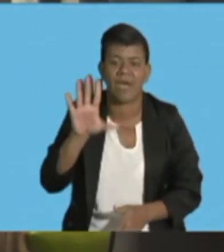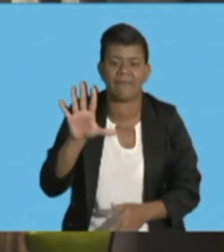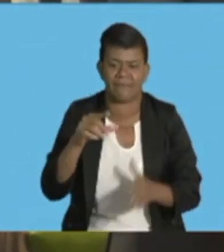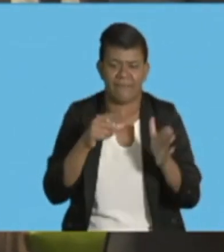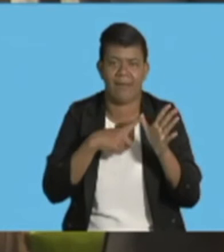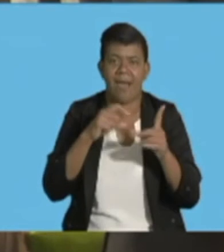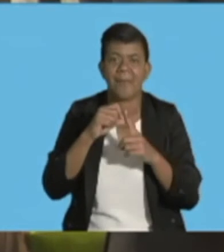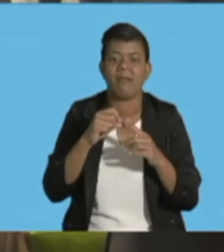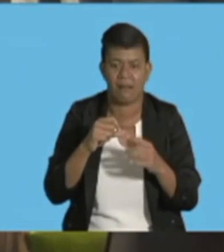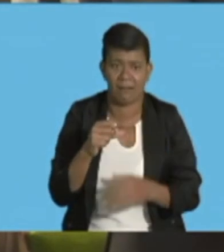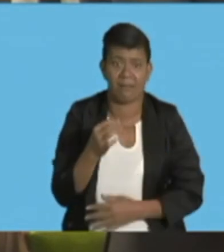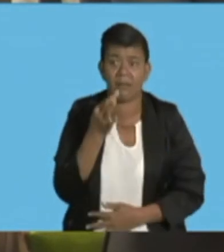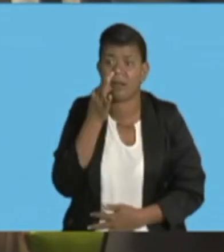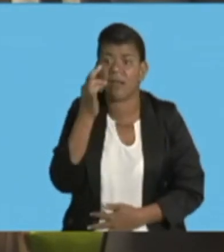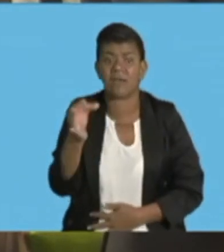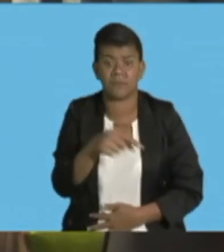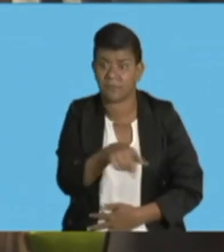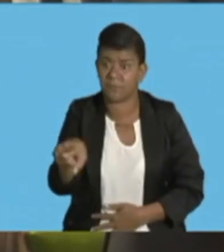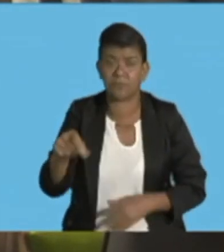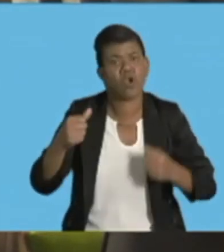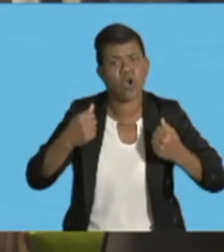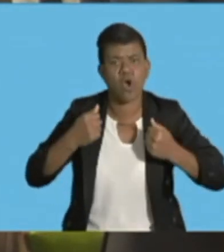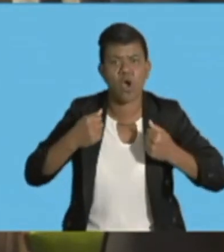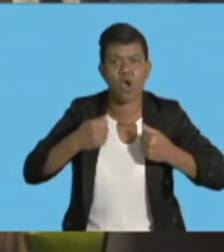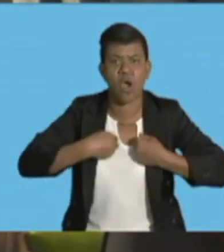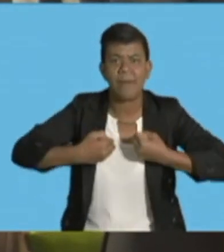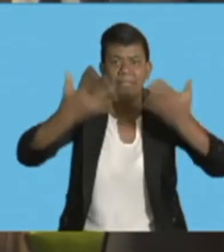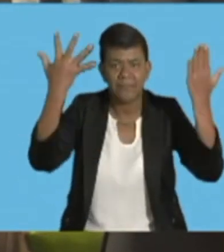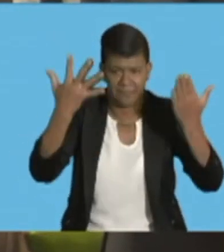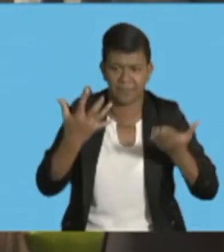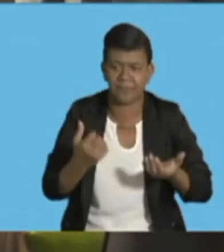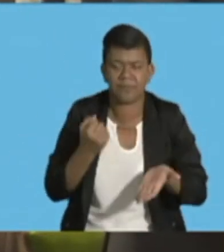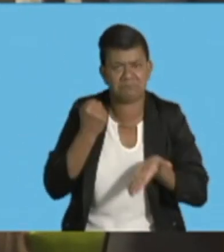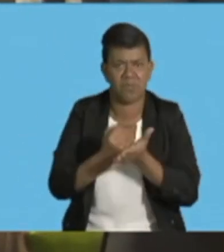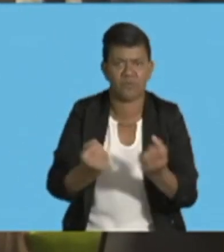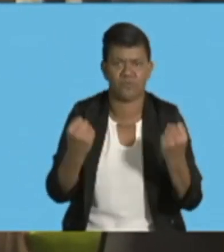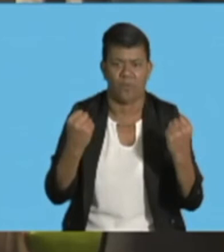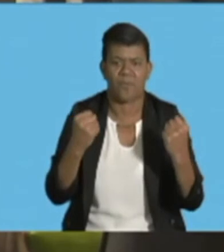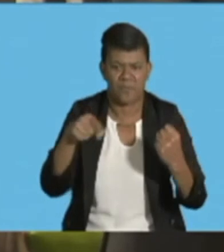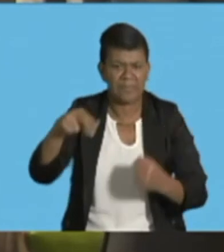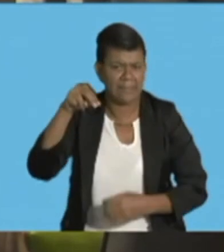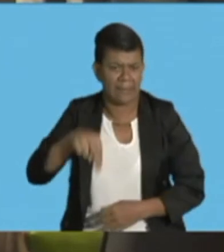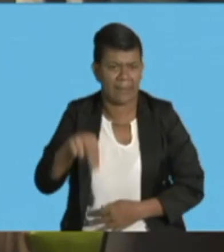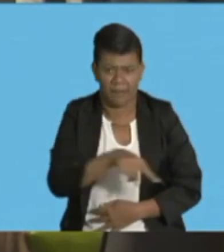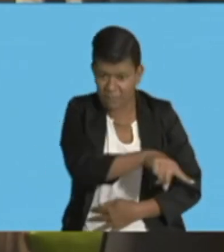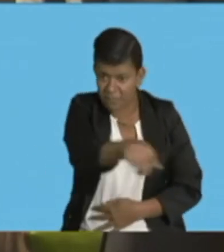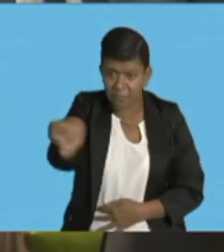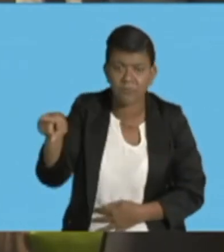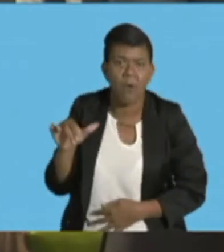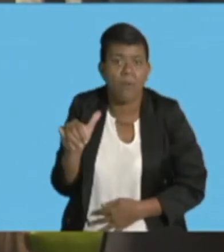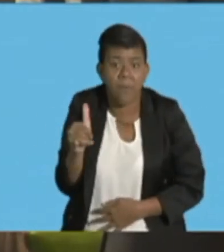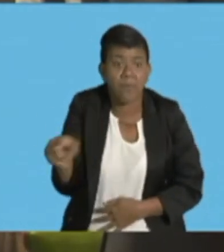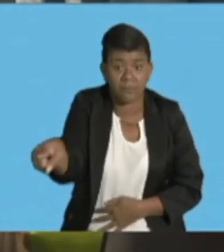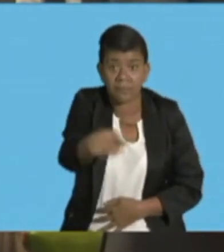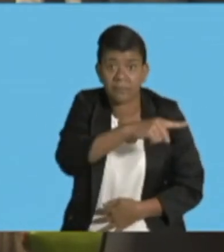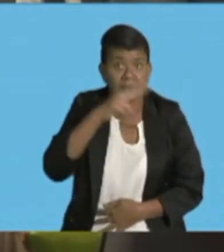commitment to increase climate action through the Regional Pacific Nationally Determined Contributions, or the NDC hub that Fiji